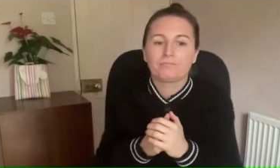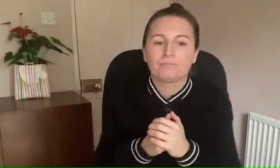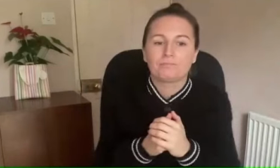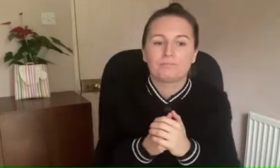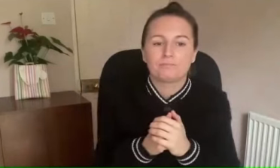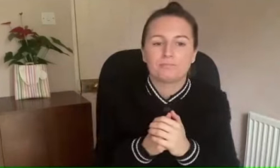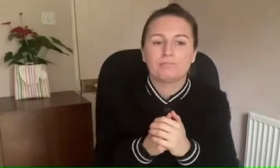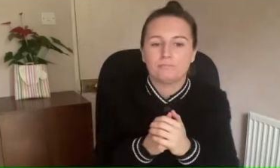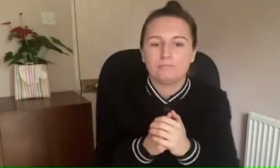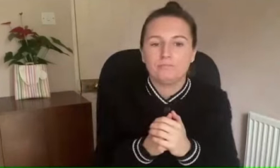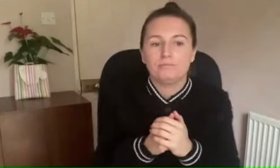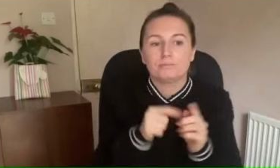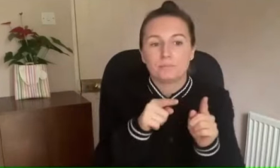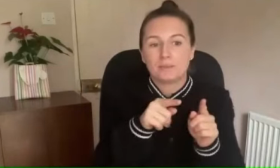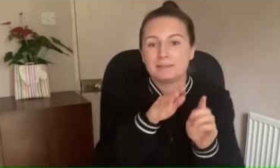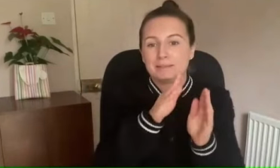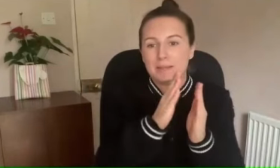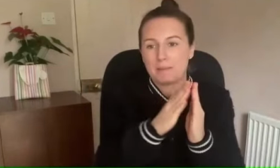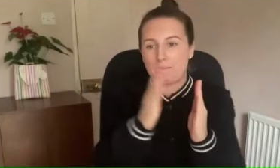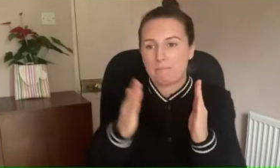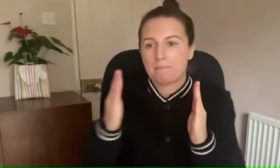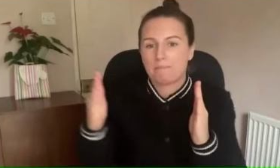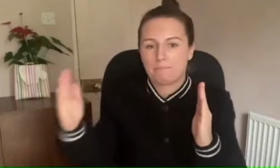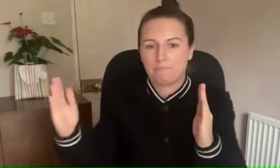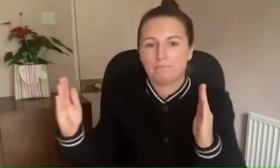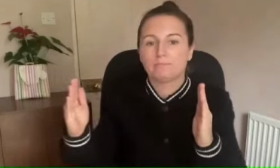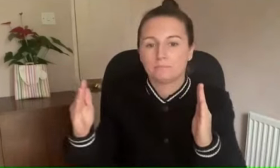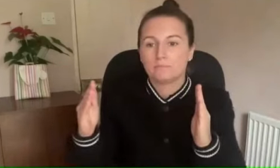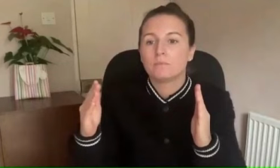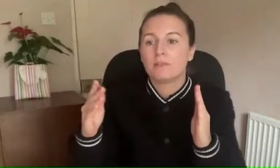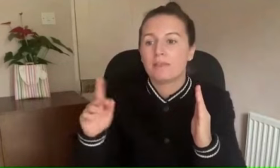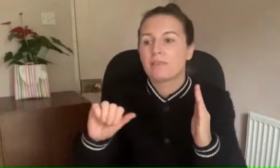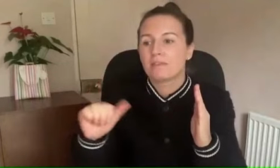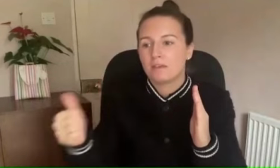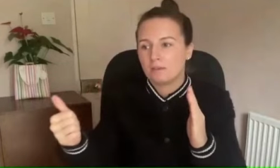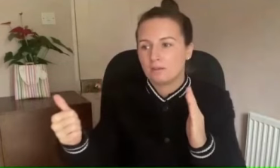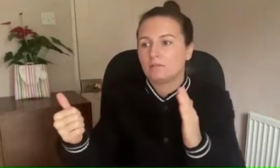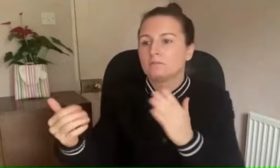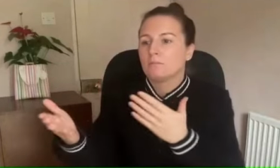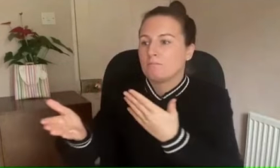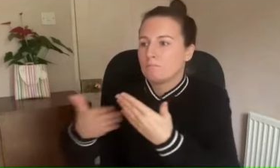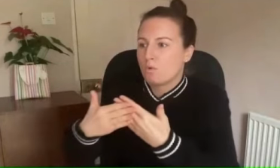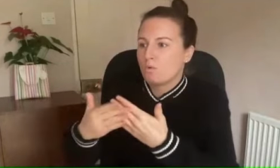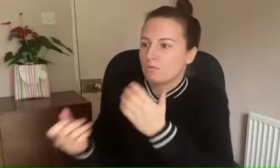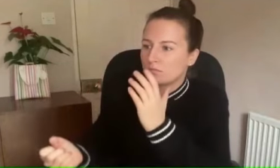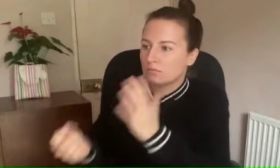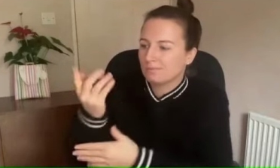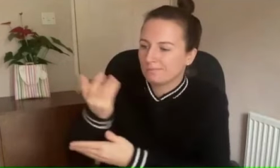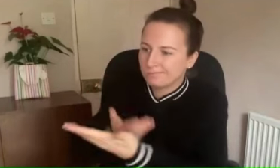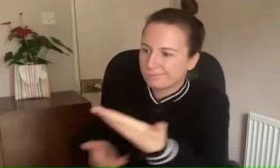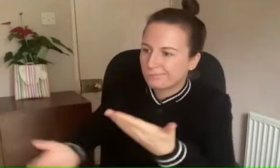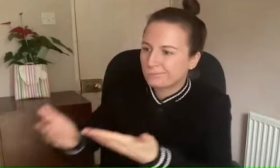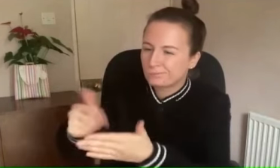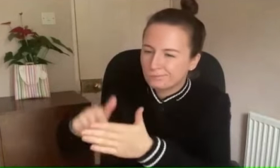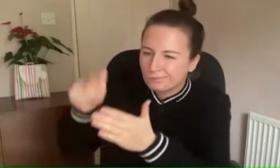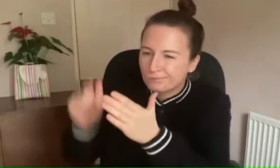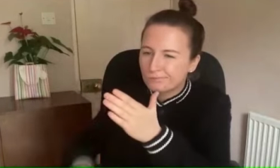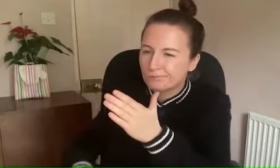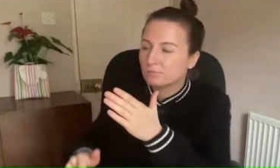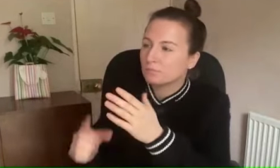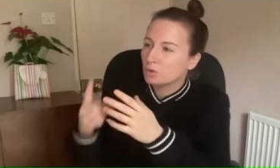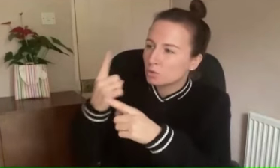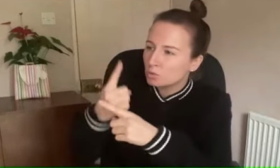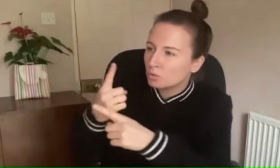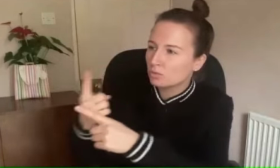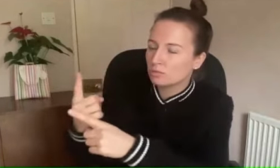Alongside these steps, there will be opportunities to engage in further discussion, to hear from your peers and generally